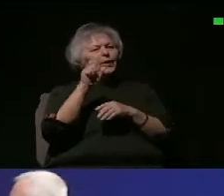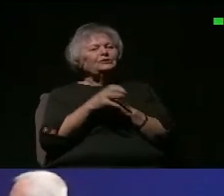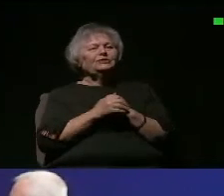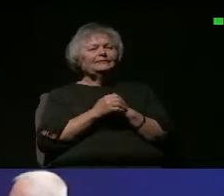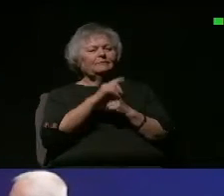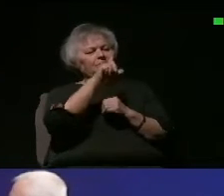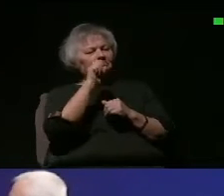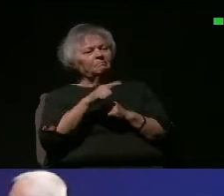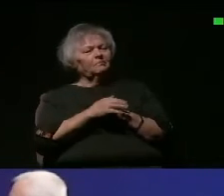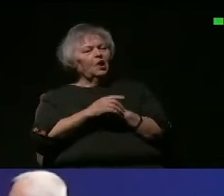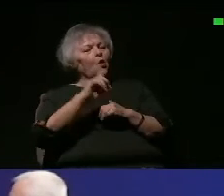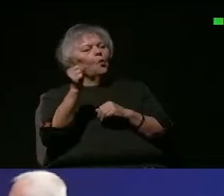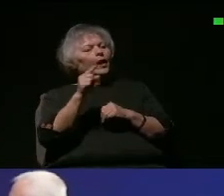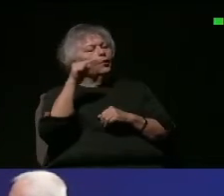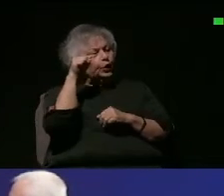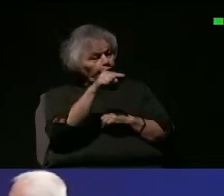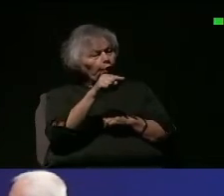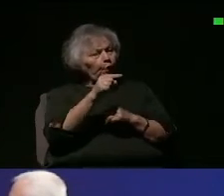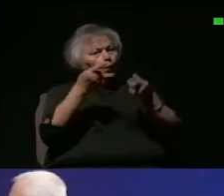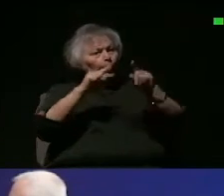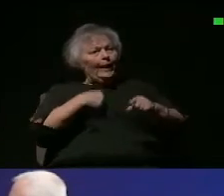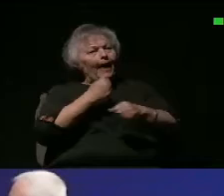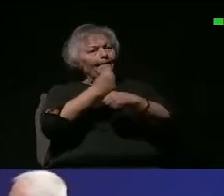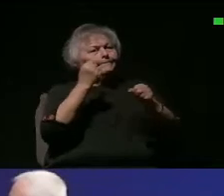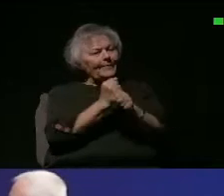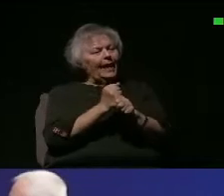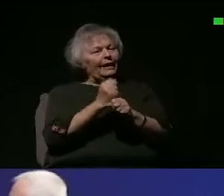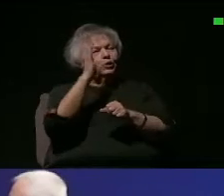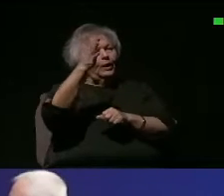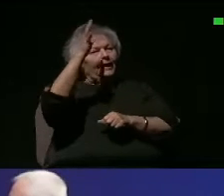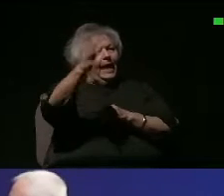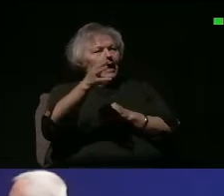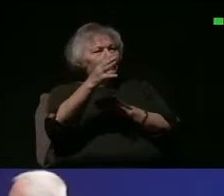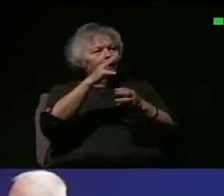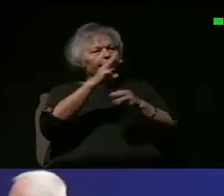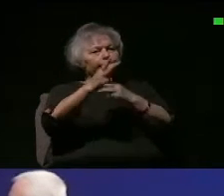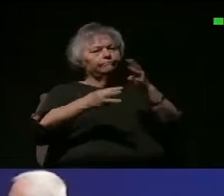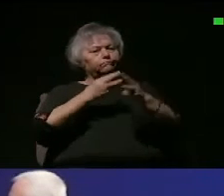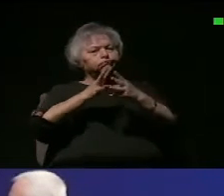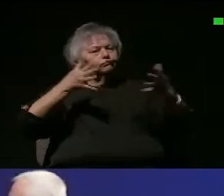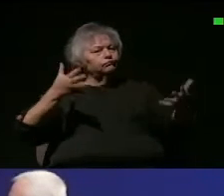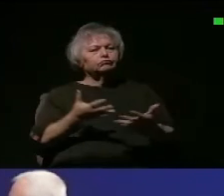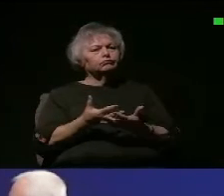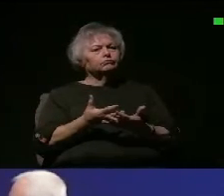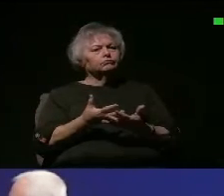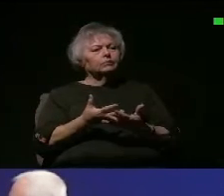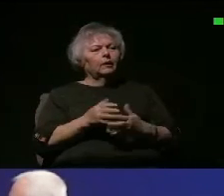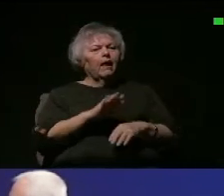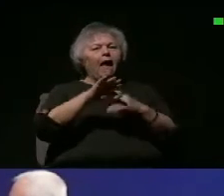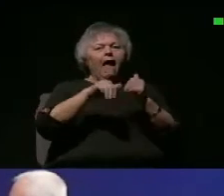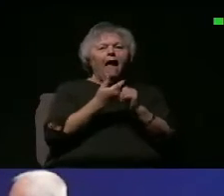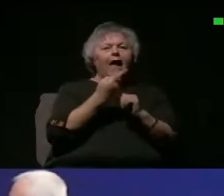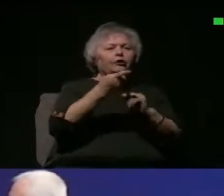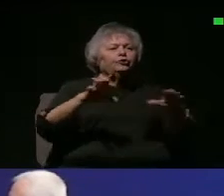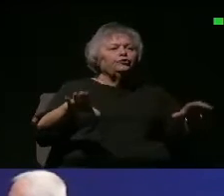when the foundations of the earth were laid? How have you commanded the morning since your days began and caused the dawn to know its